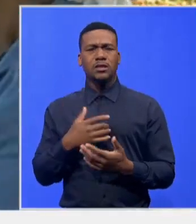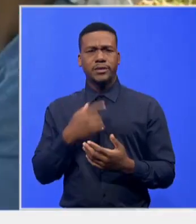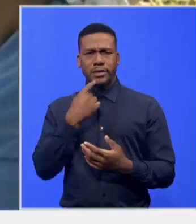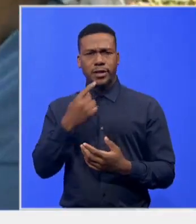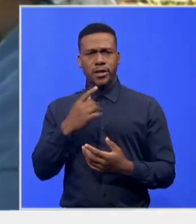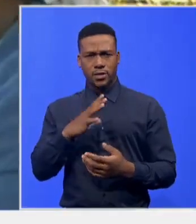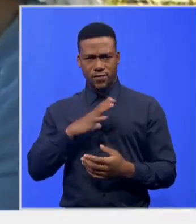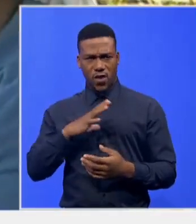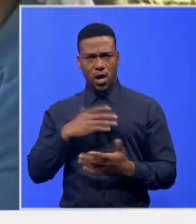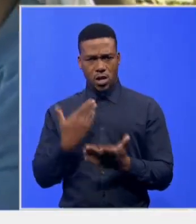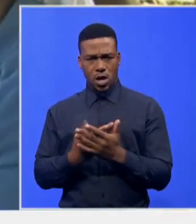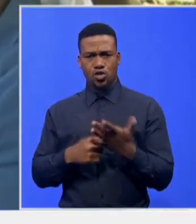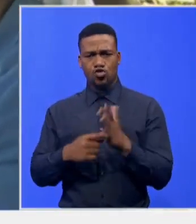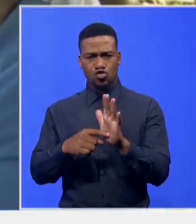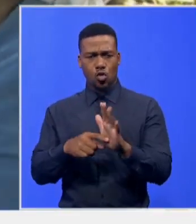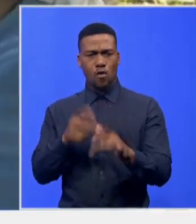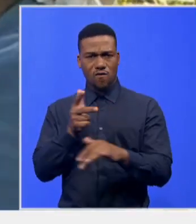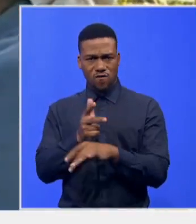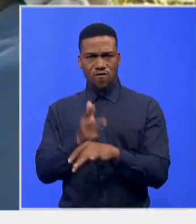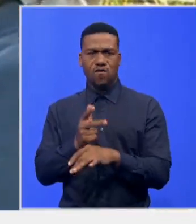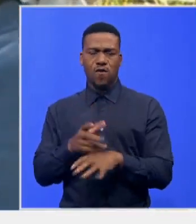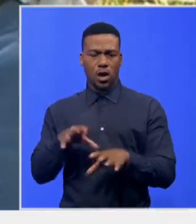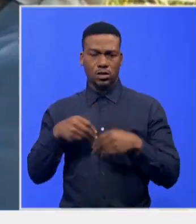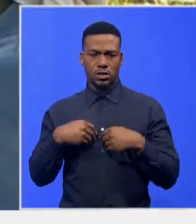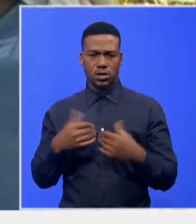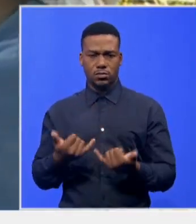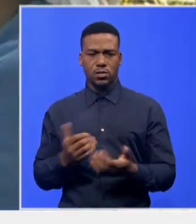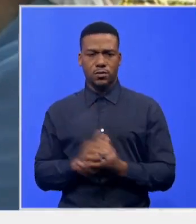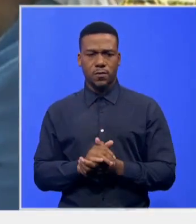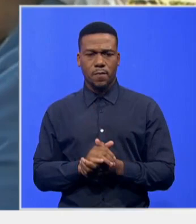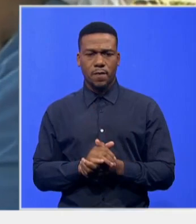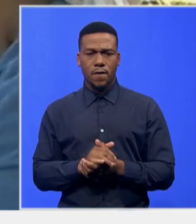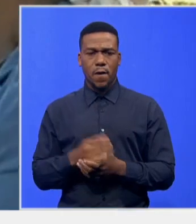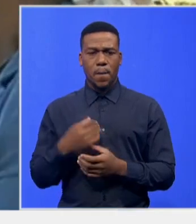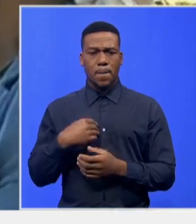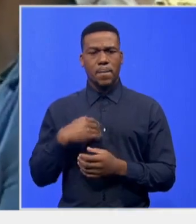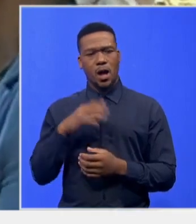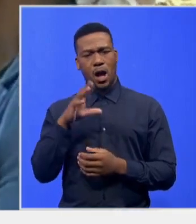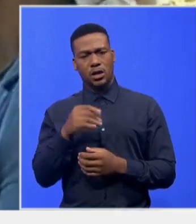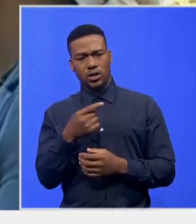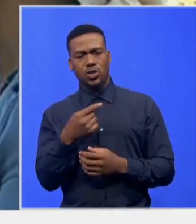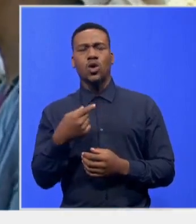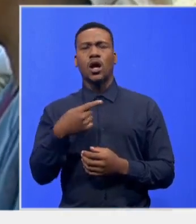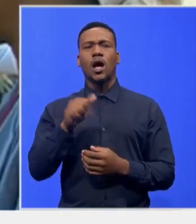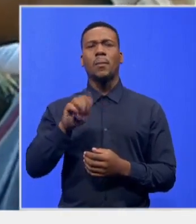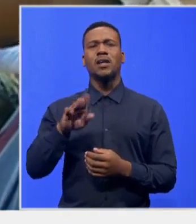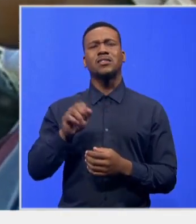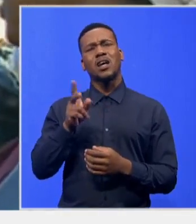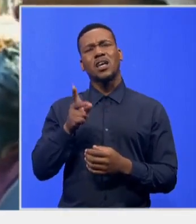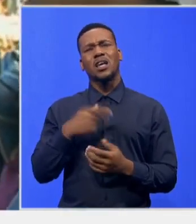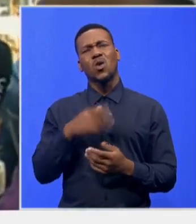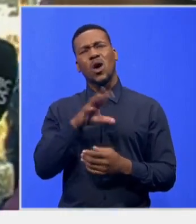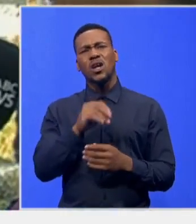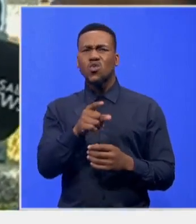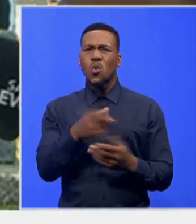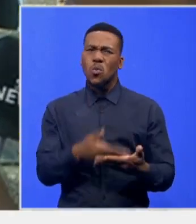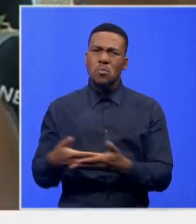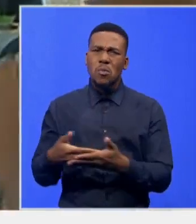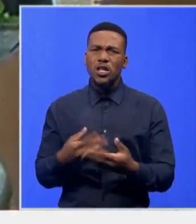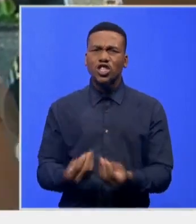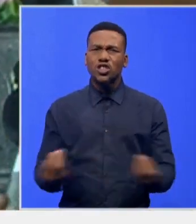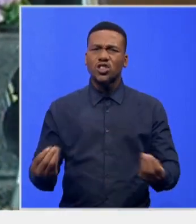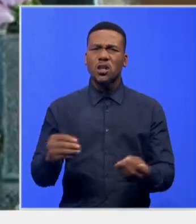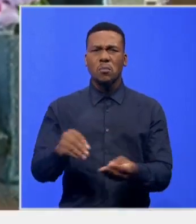old. But I want to speak to Gabaza, Aldrin. Gabaza, we've seen children. You've also brought children. Why is it important for the family,